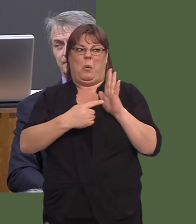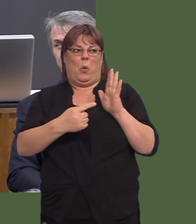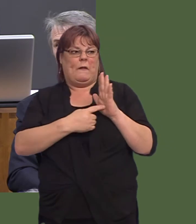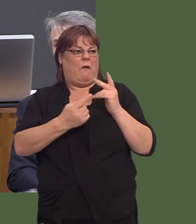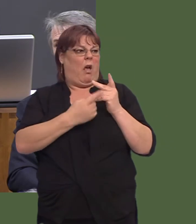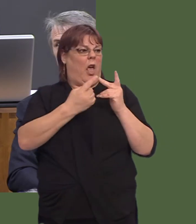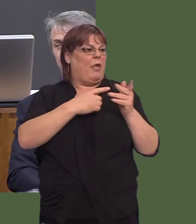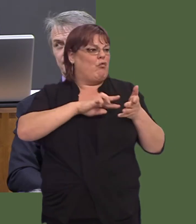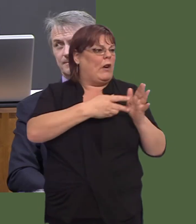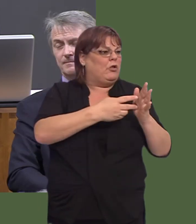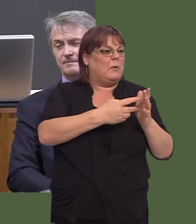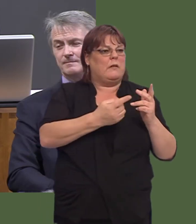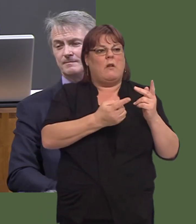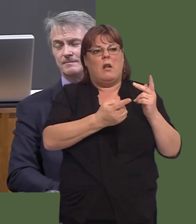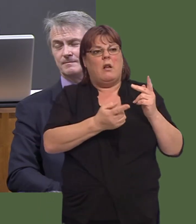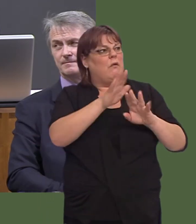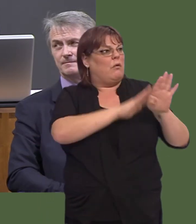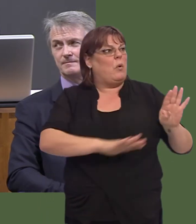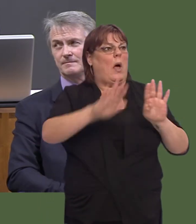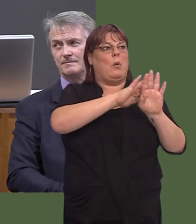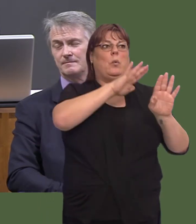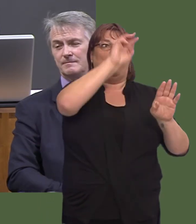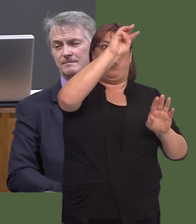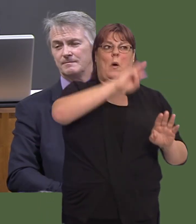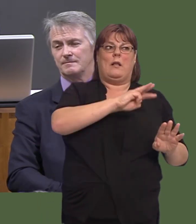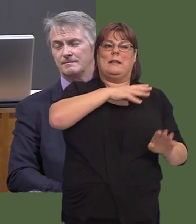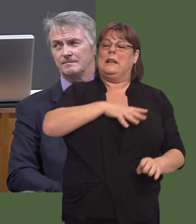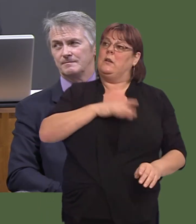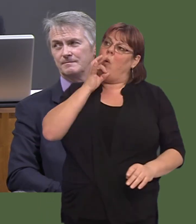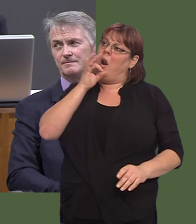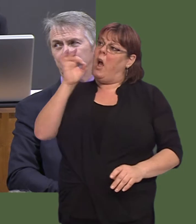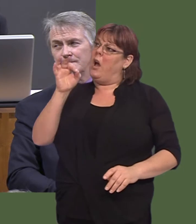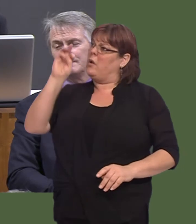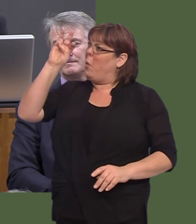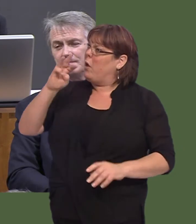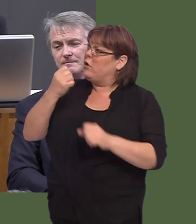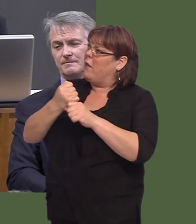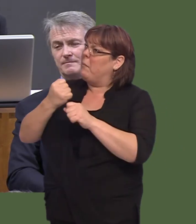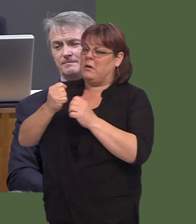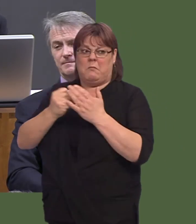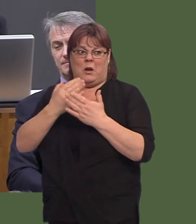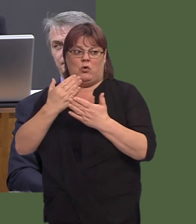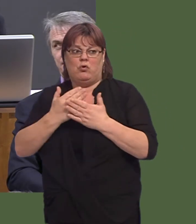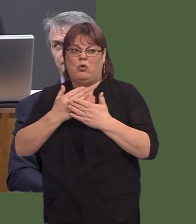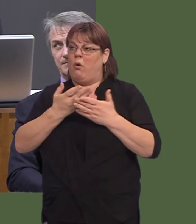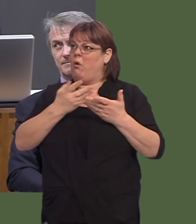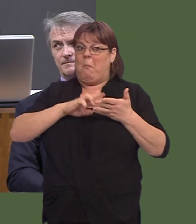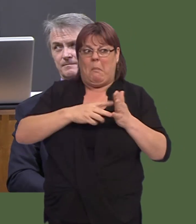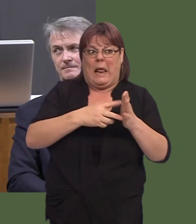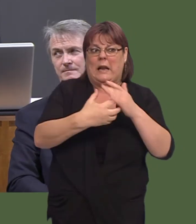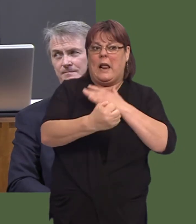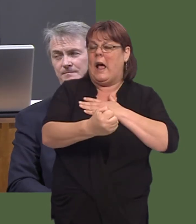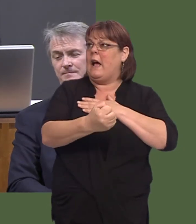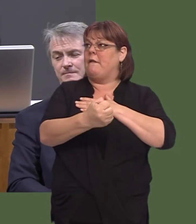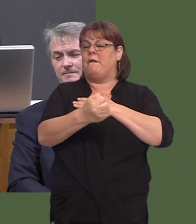that similar arrangements are put in place throughout Wales. What more can the Welsh Government do to ensure that there is that planning